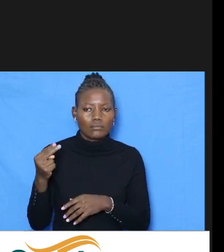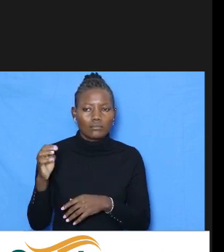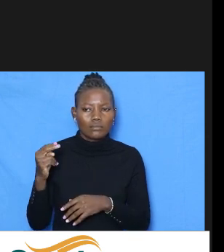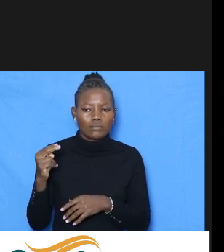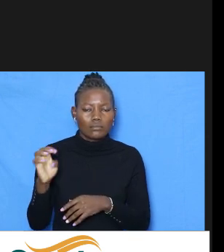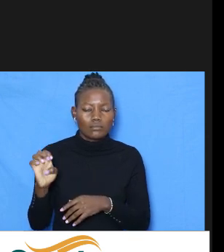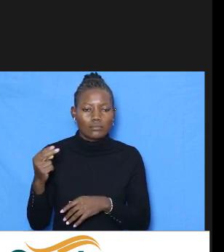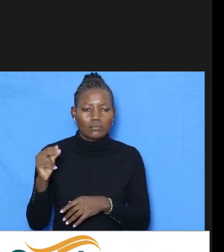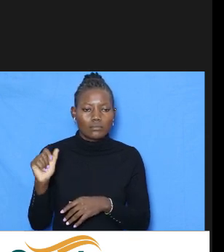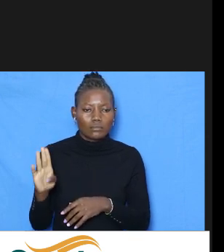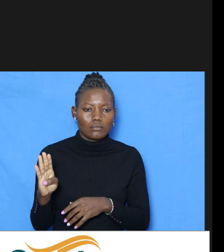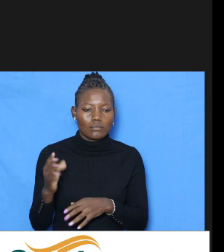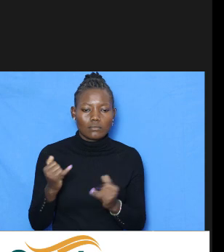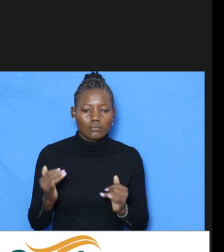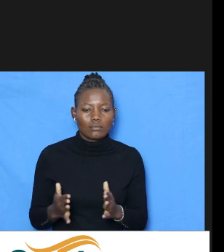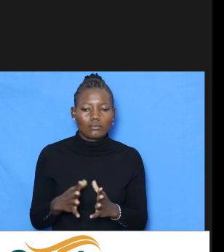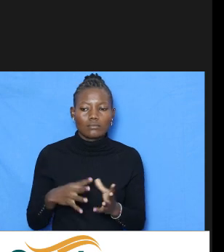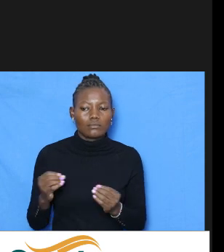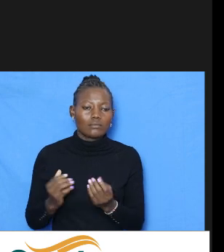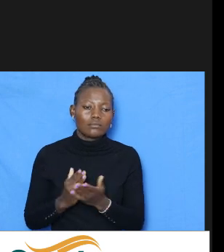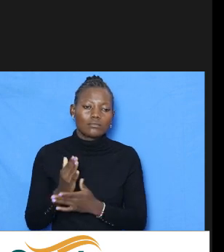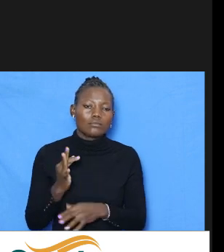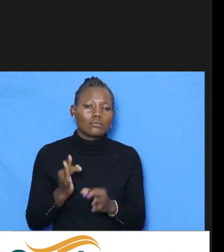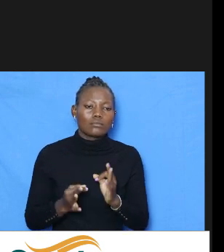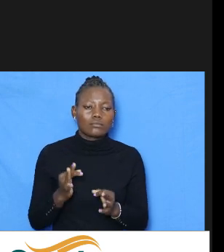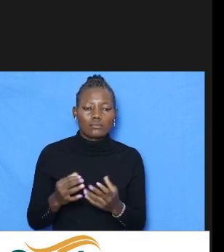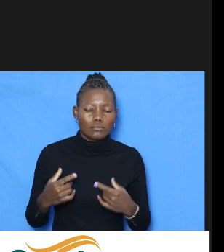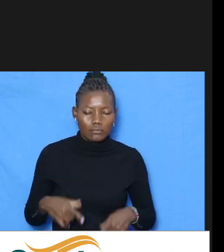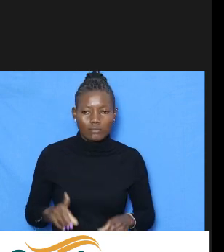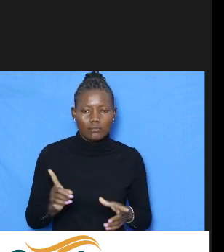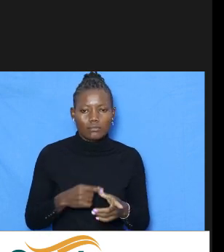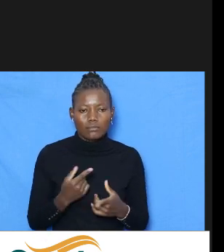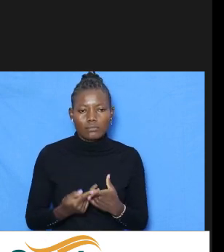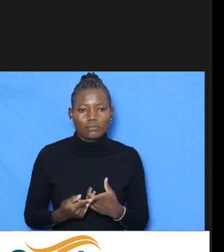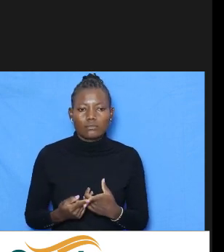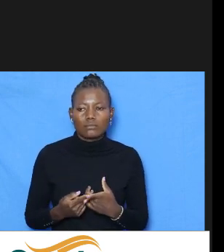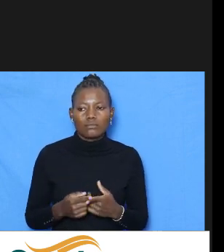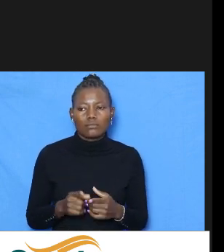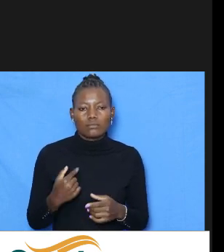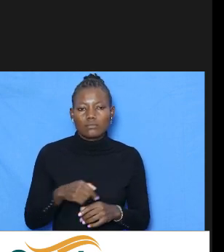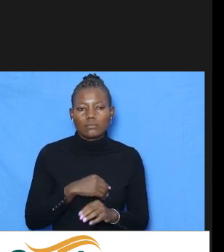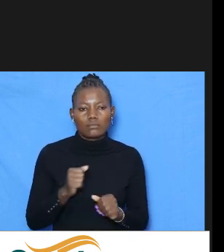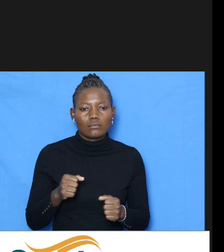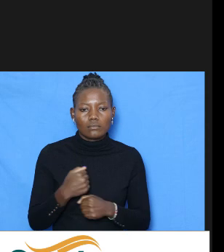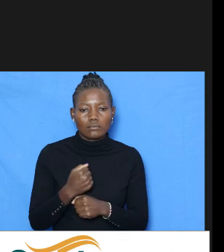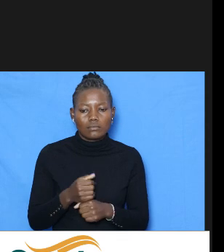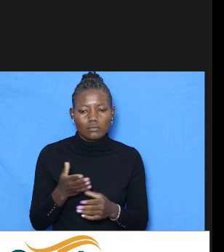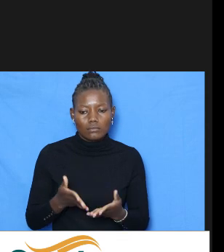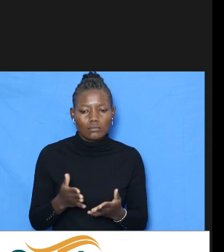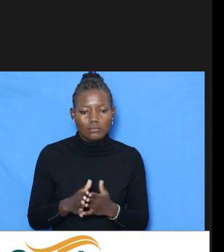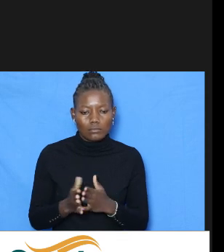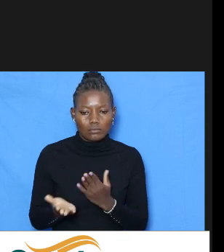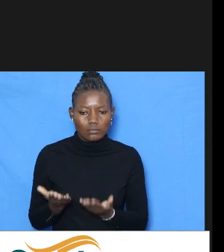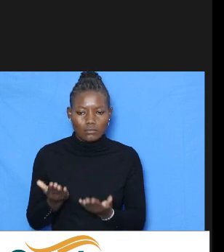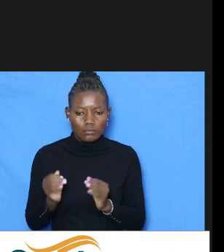is going through. So if time allows, then we can do this, then we can be able to, if maybe it